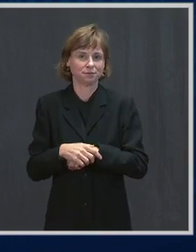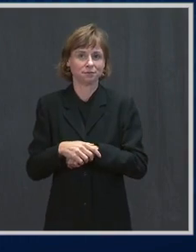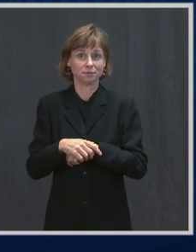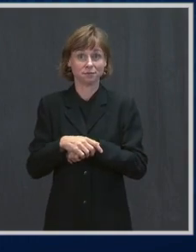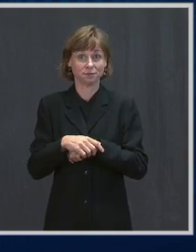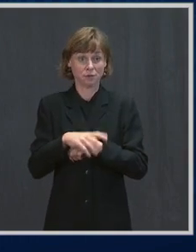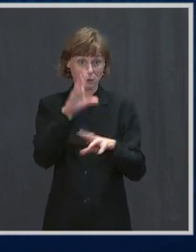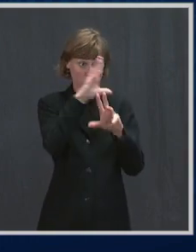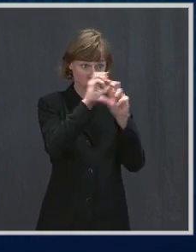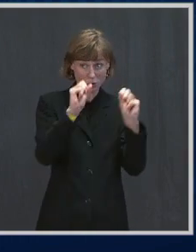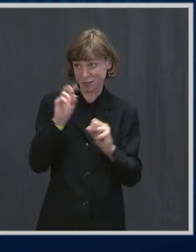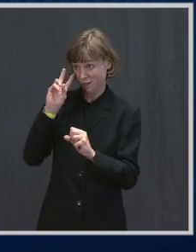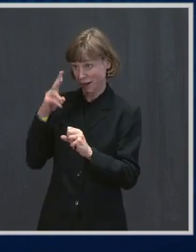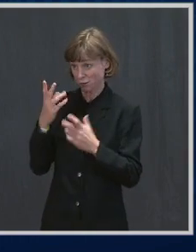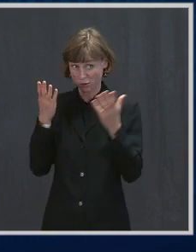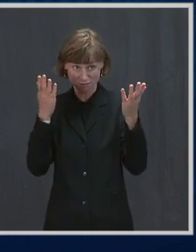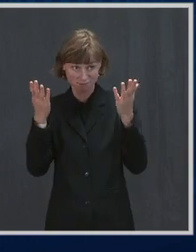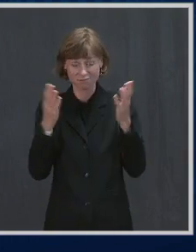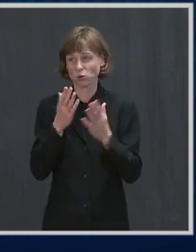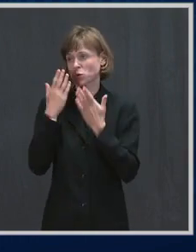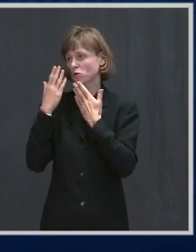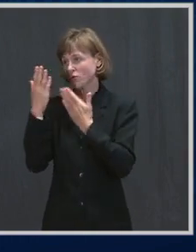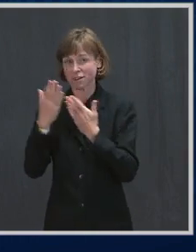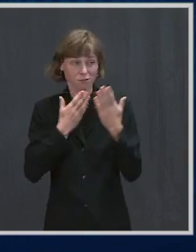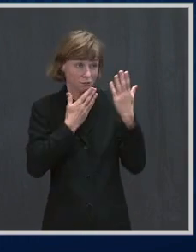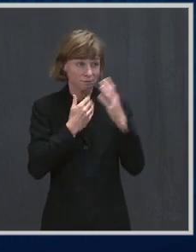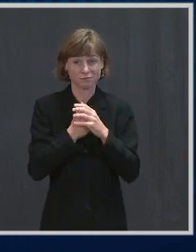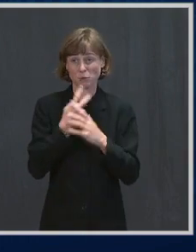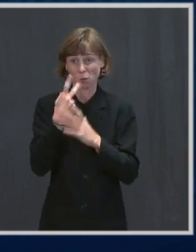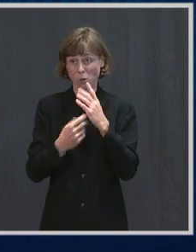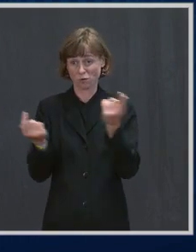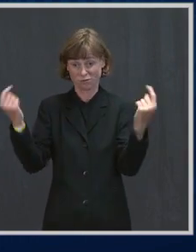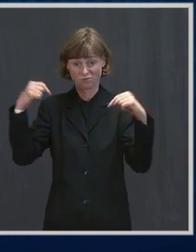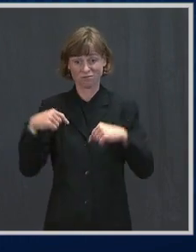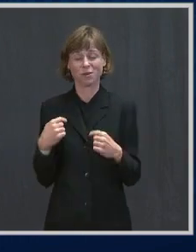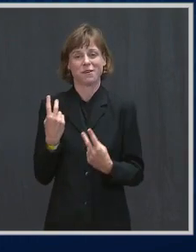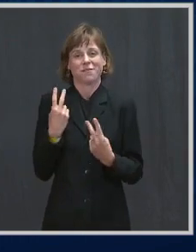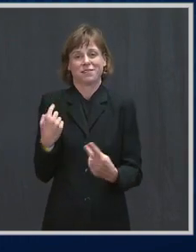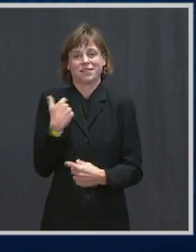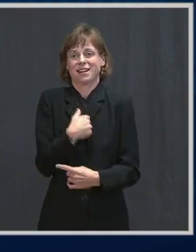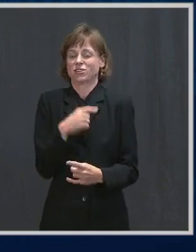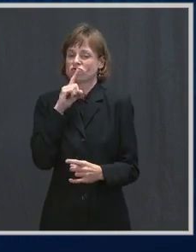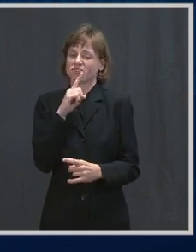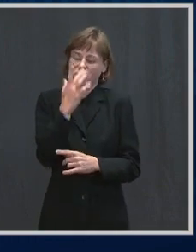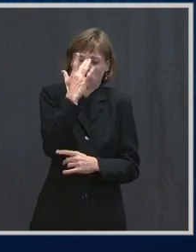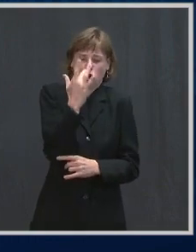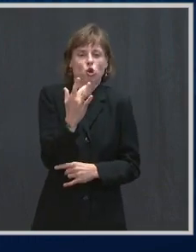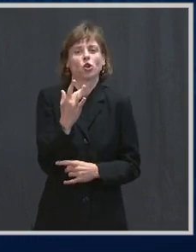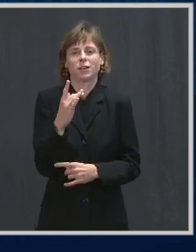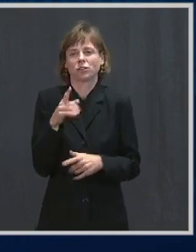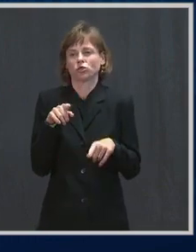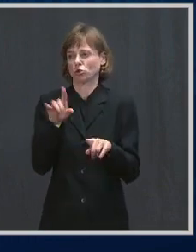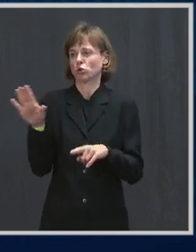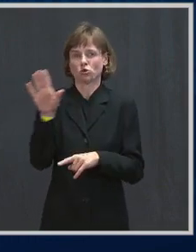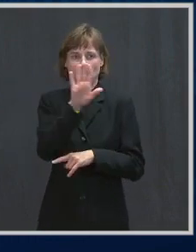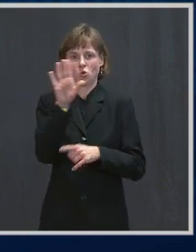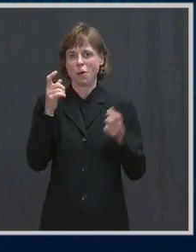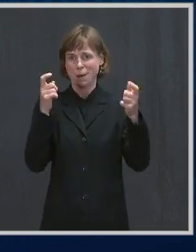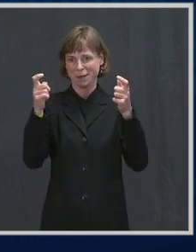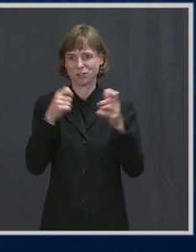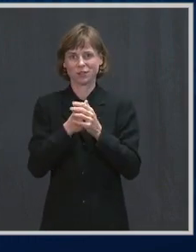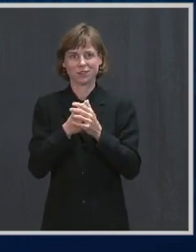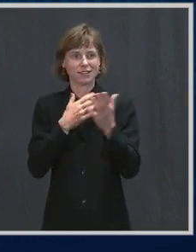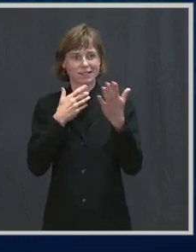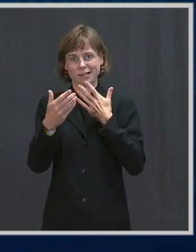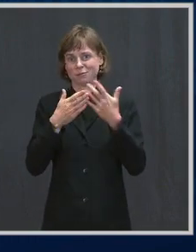are grateful to both of you for visiting us so early in the administration. Despite the remnants of